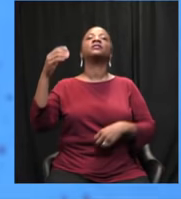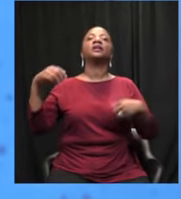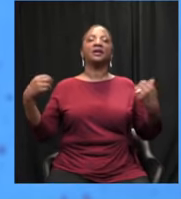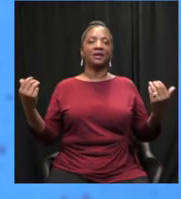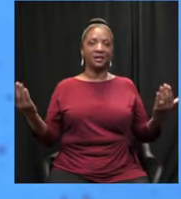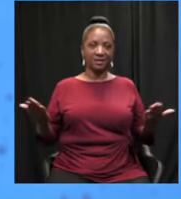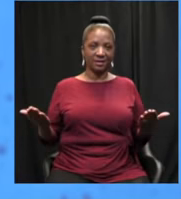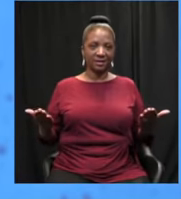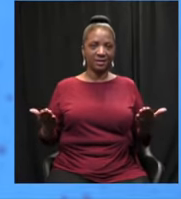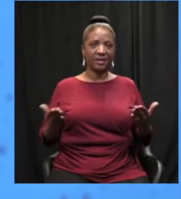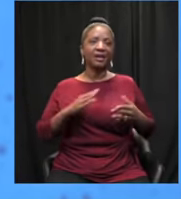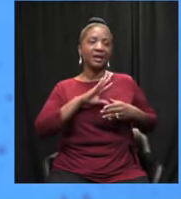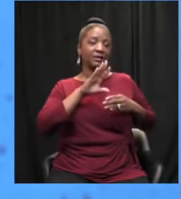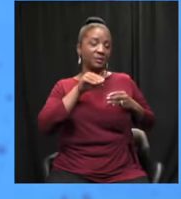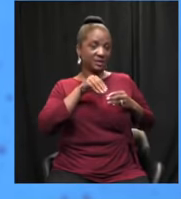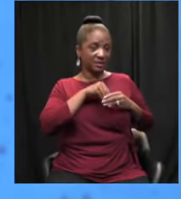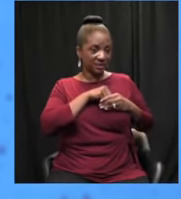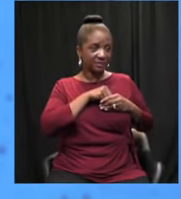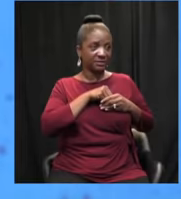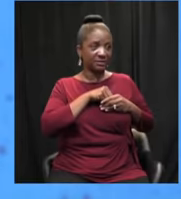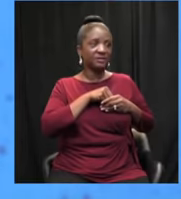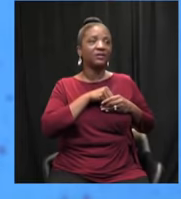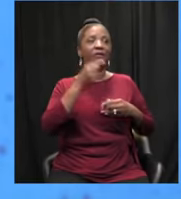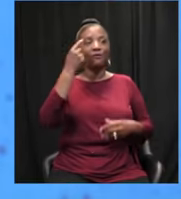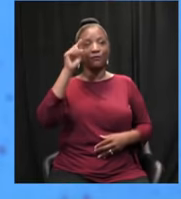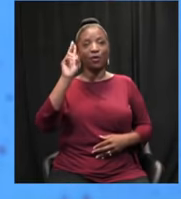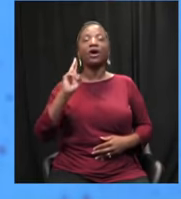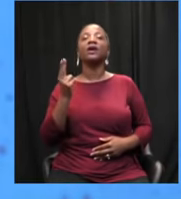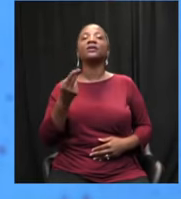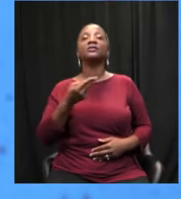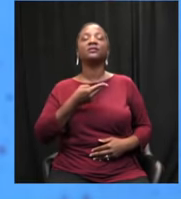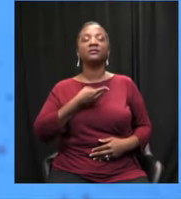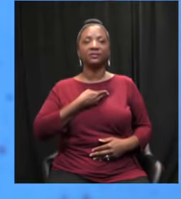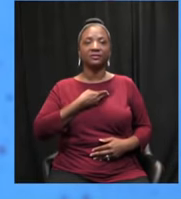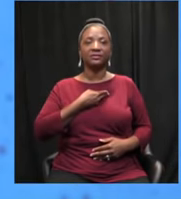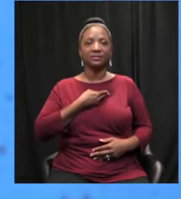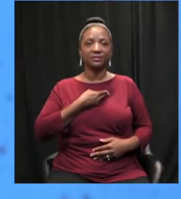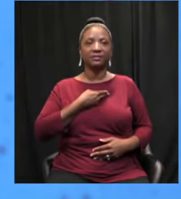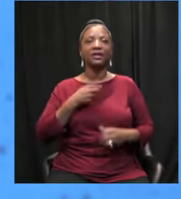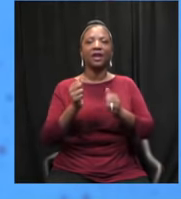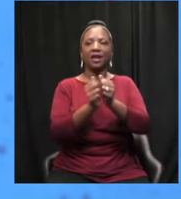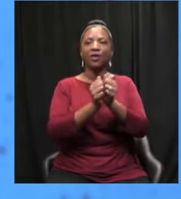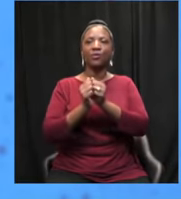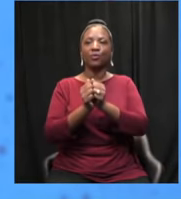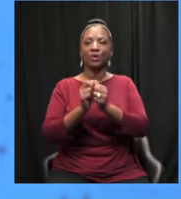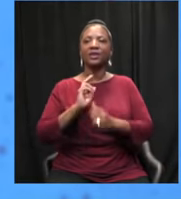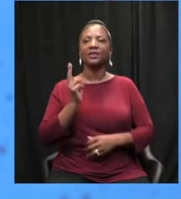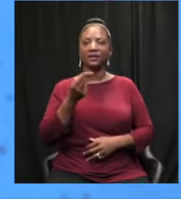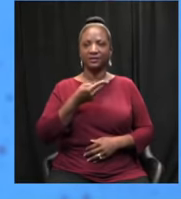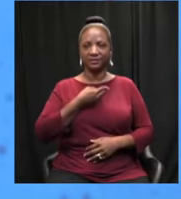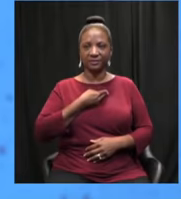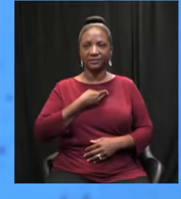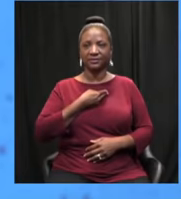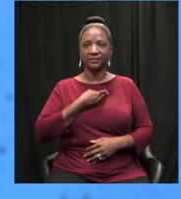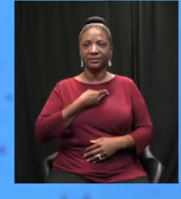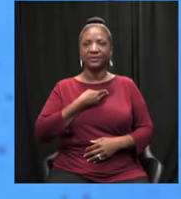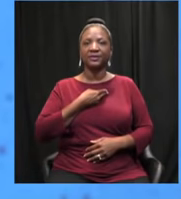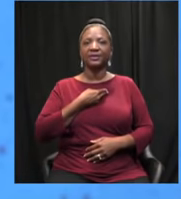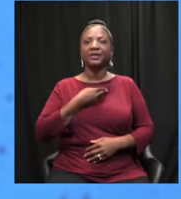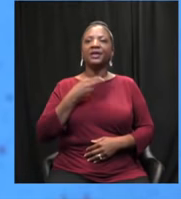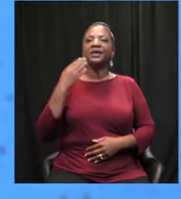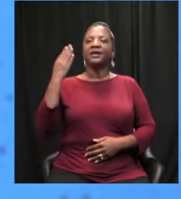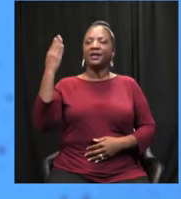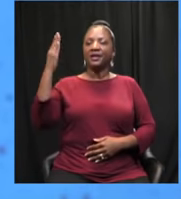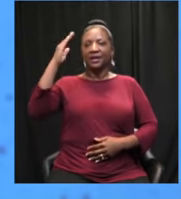He is God through us. He is God for us. He is with us in all that we go through. He is Son of God, but